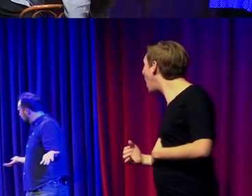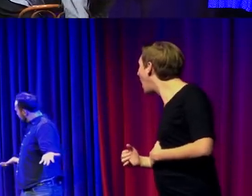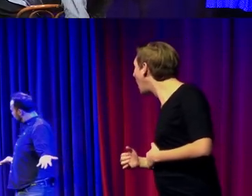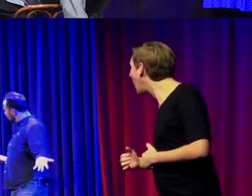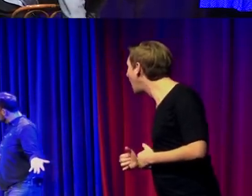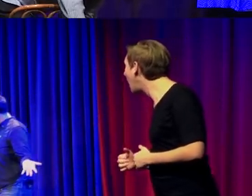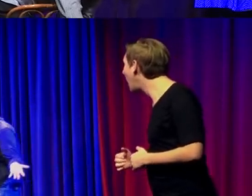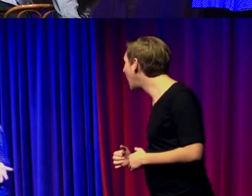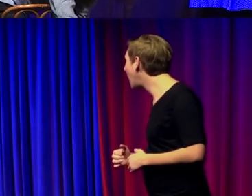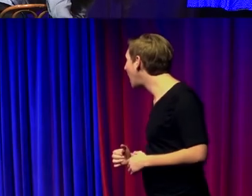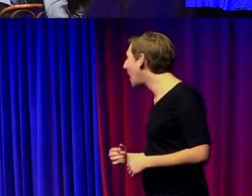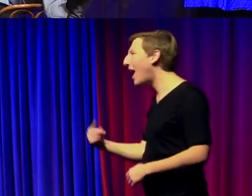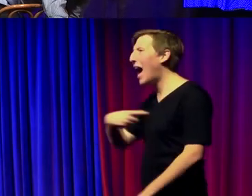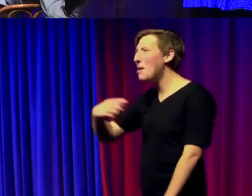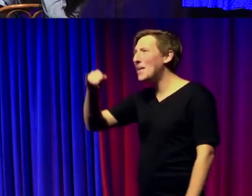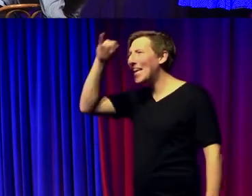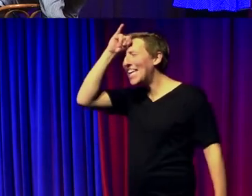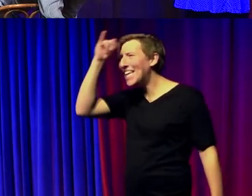ghost! I'm an